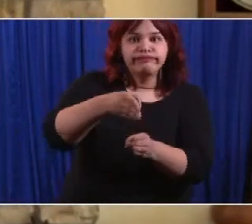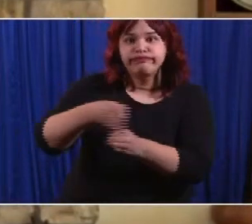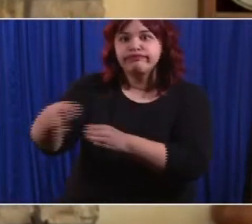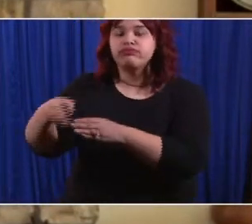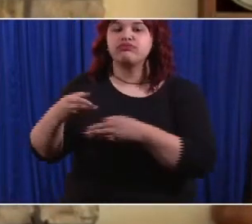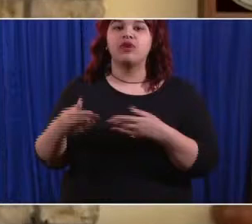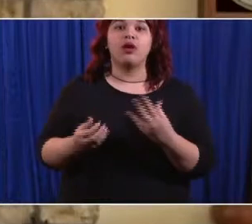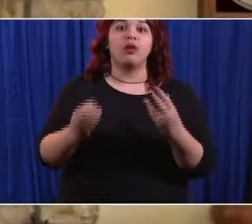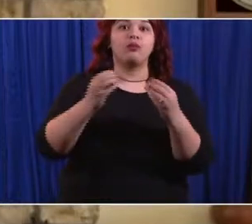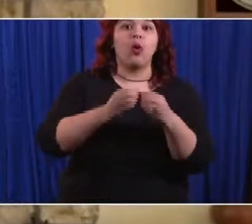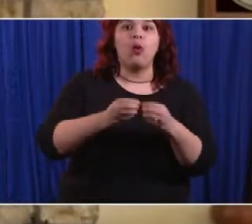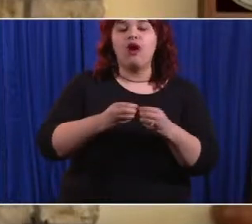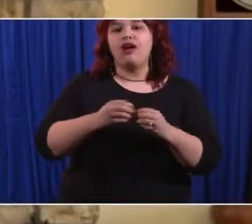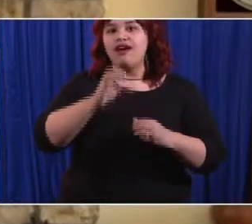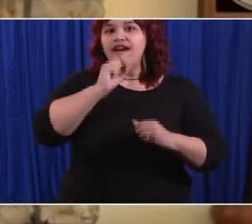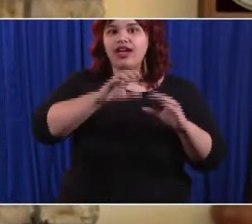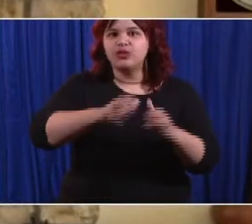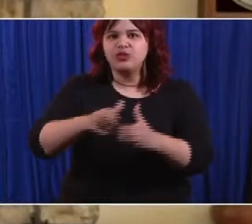groups?